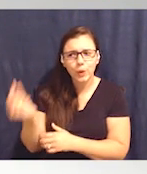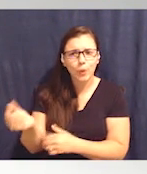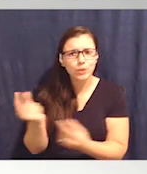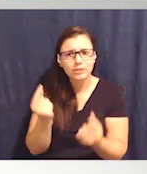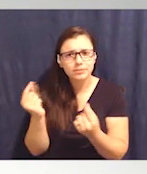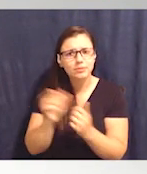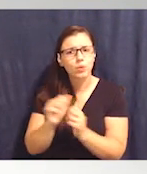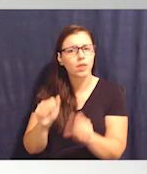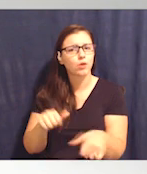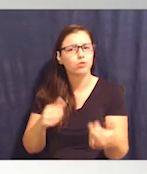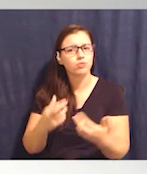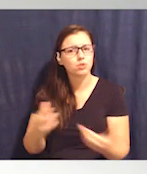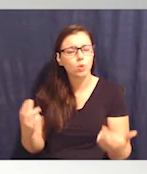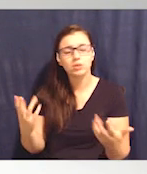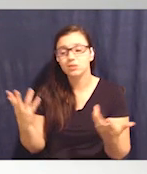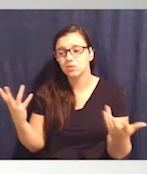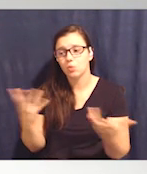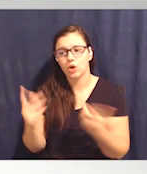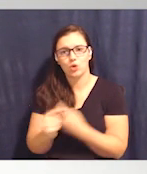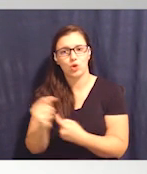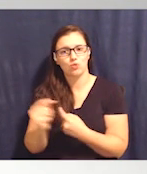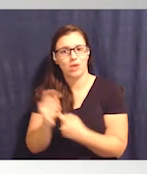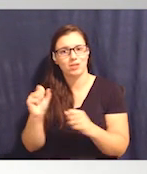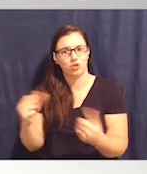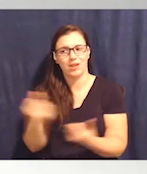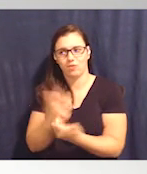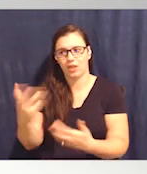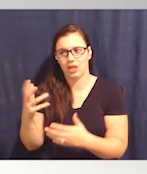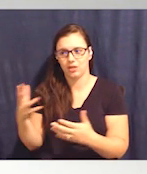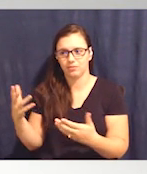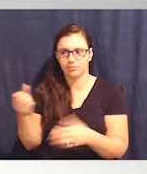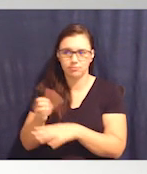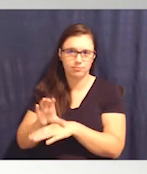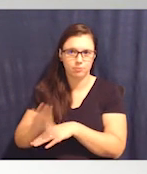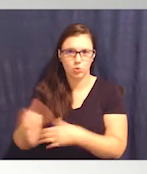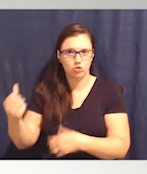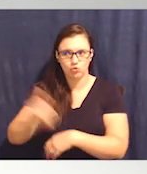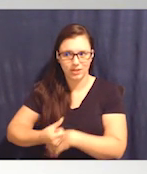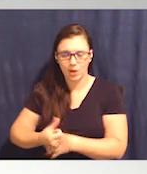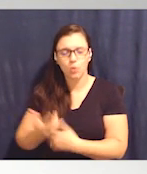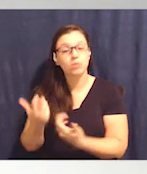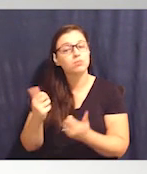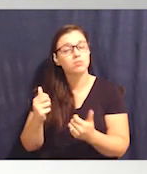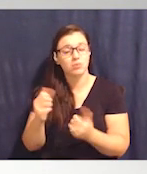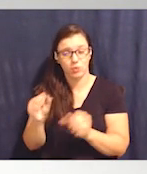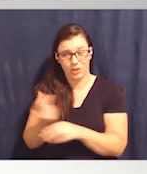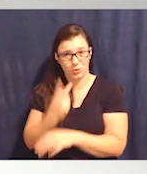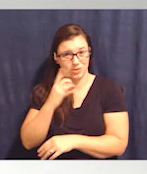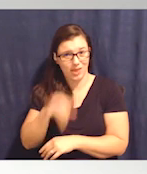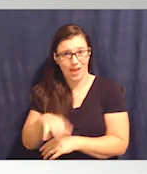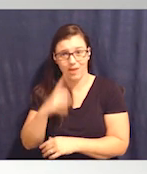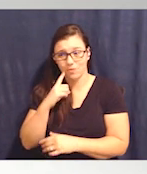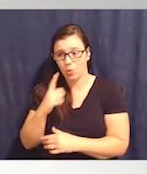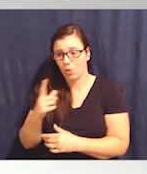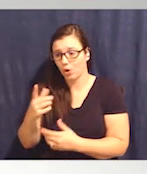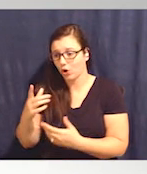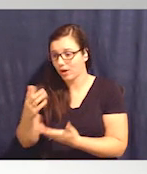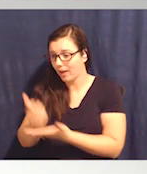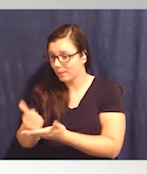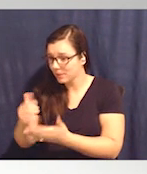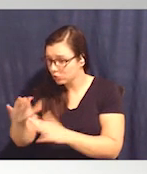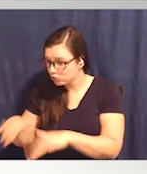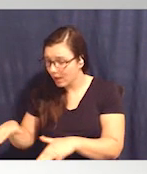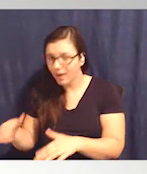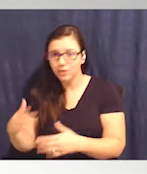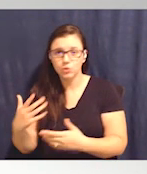the threats that can make it all shut down. You can use this in anything from working with your child to buying a car, to planning a vacation. It's